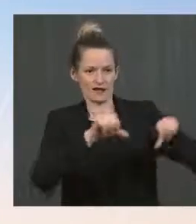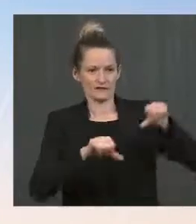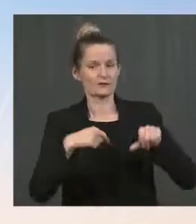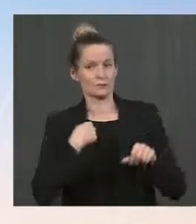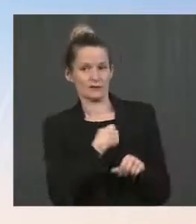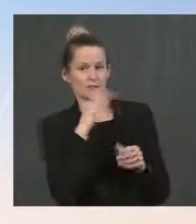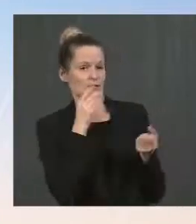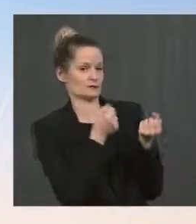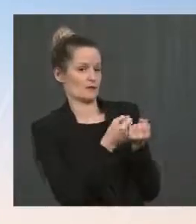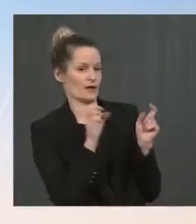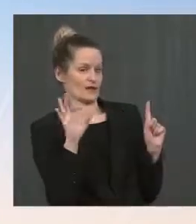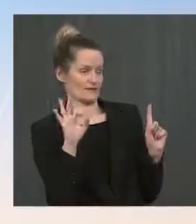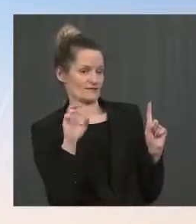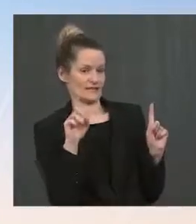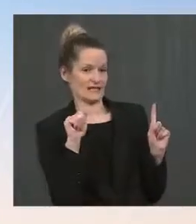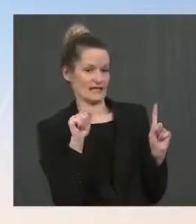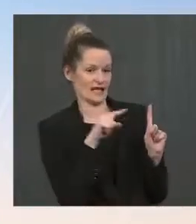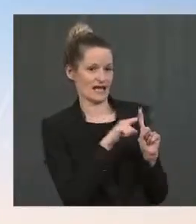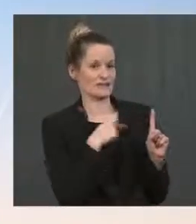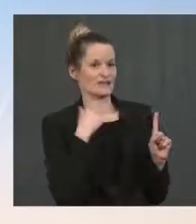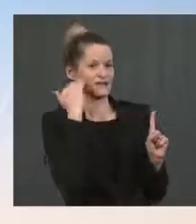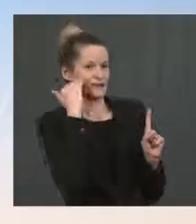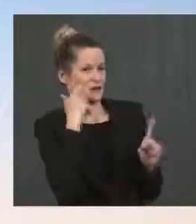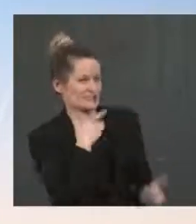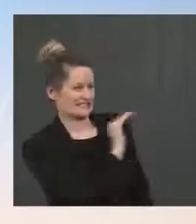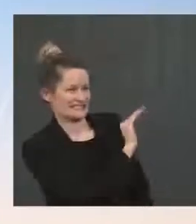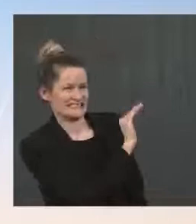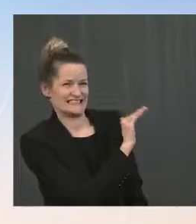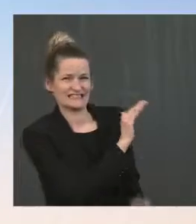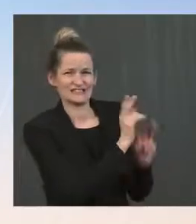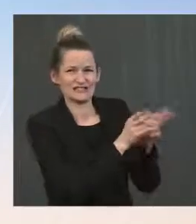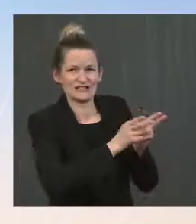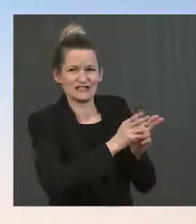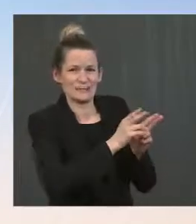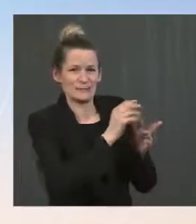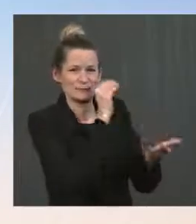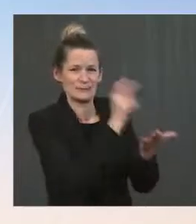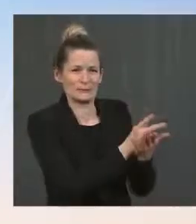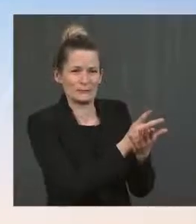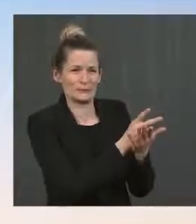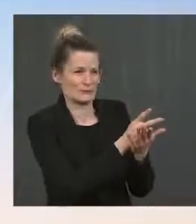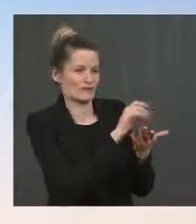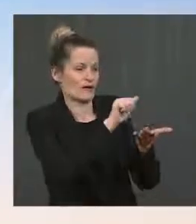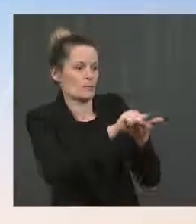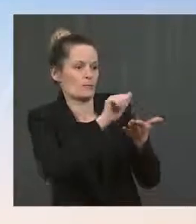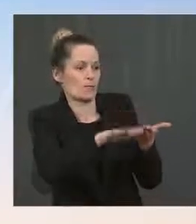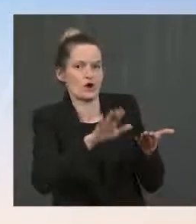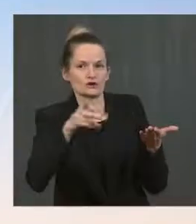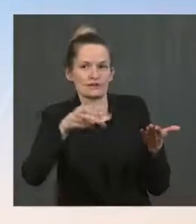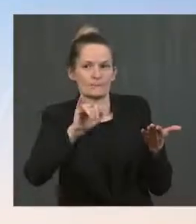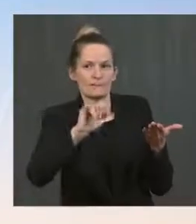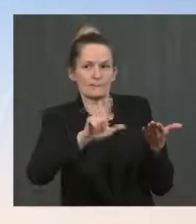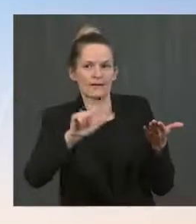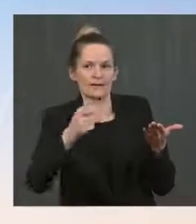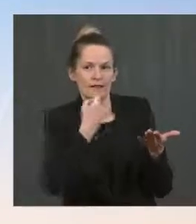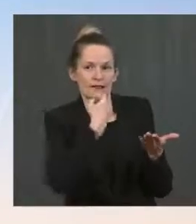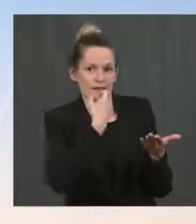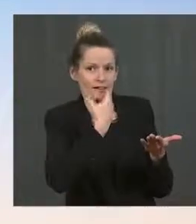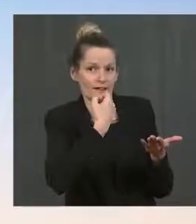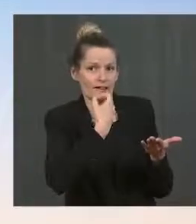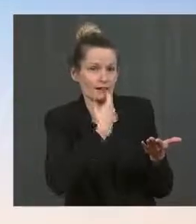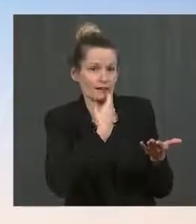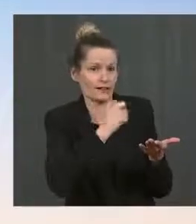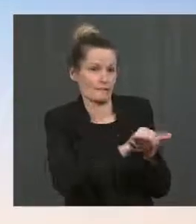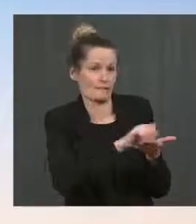leave that decision to the FDA. Go ahead. The January 6th commission has asked for a number of documents from